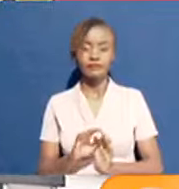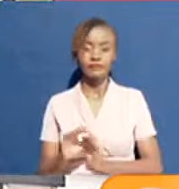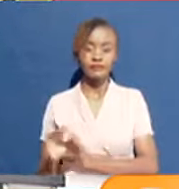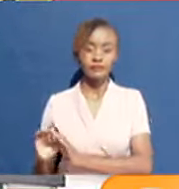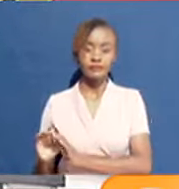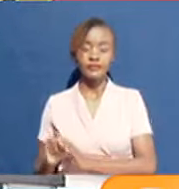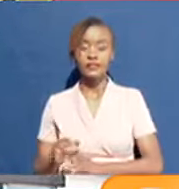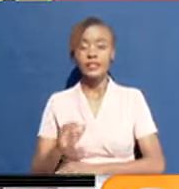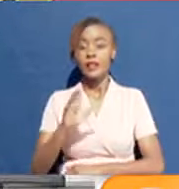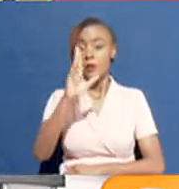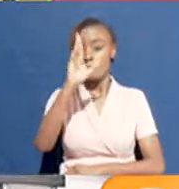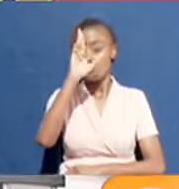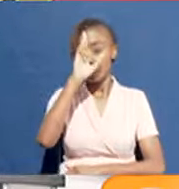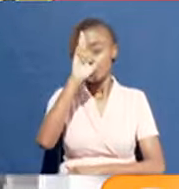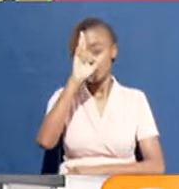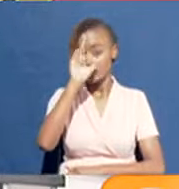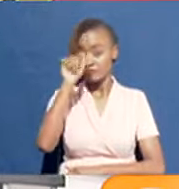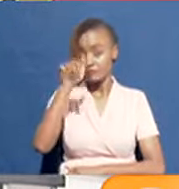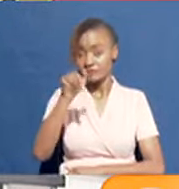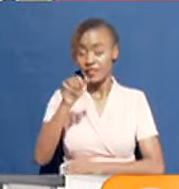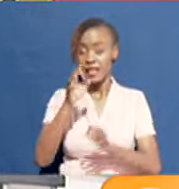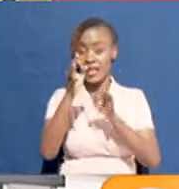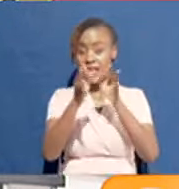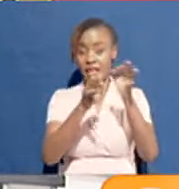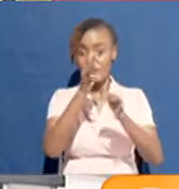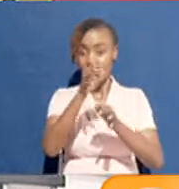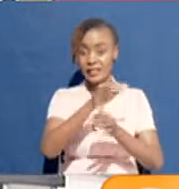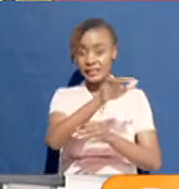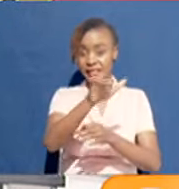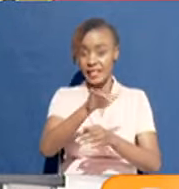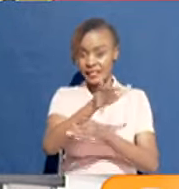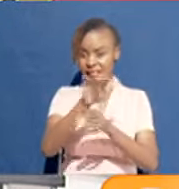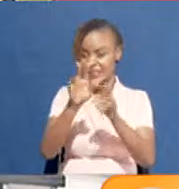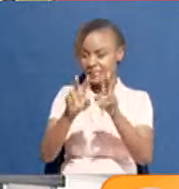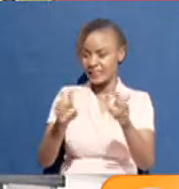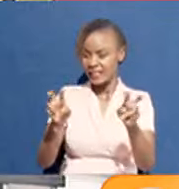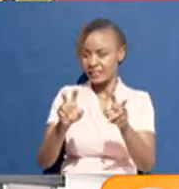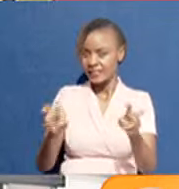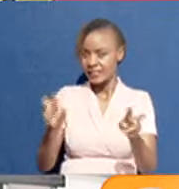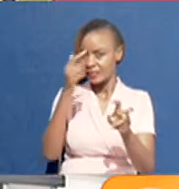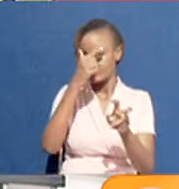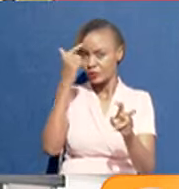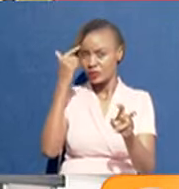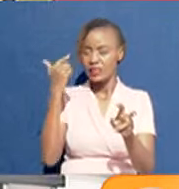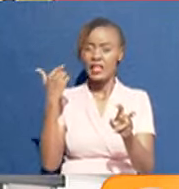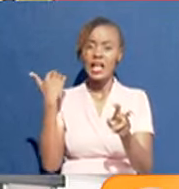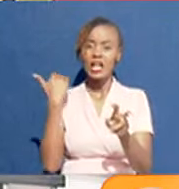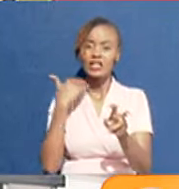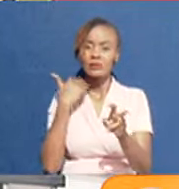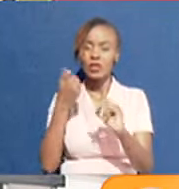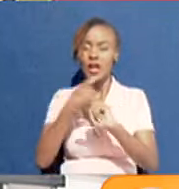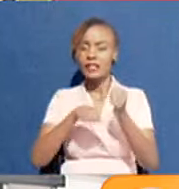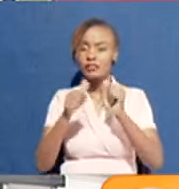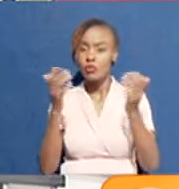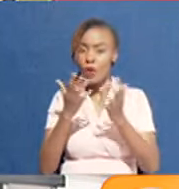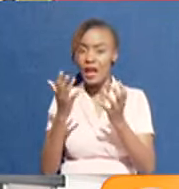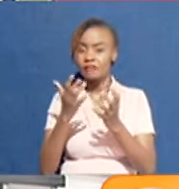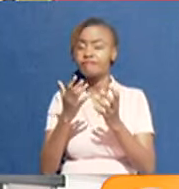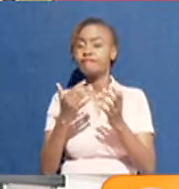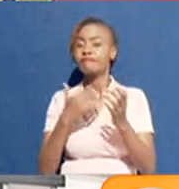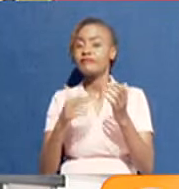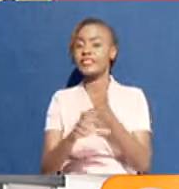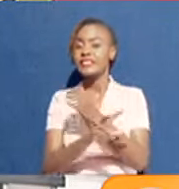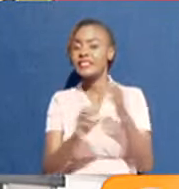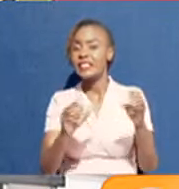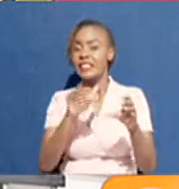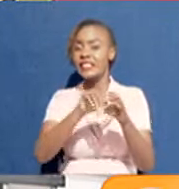Detectives in Embakasi in Nairobi are probing a robbery incident at Deliverance Church Embakasi that took place